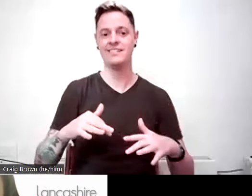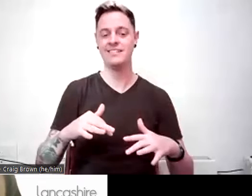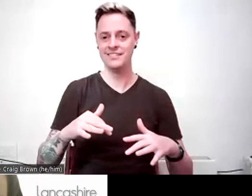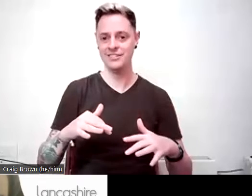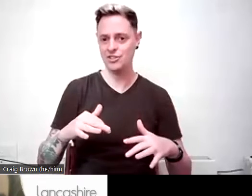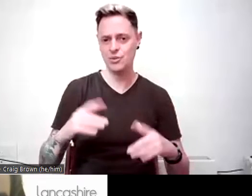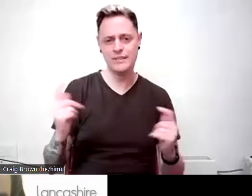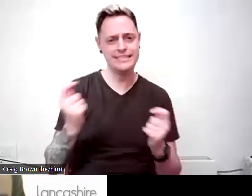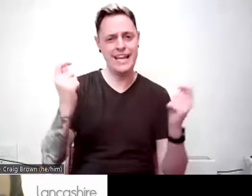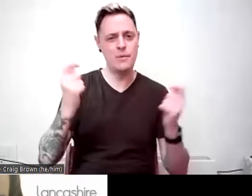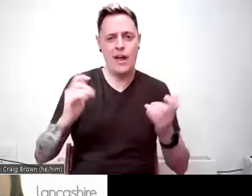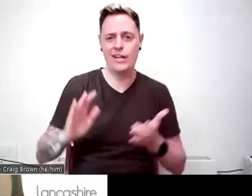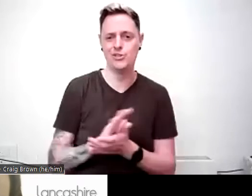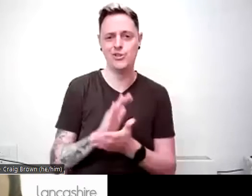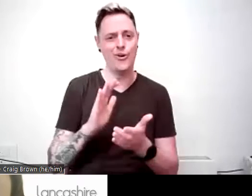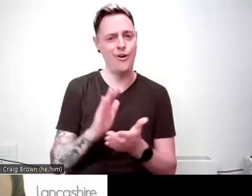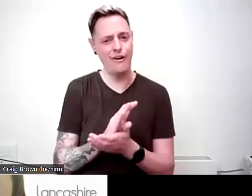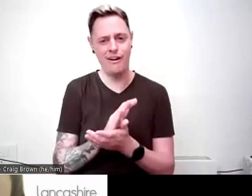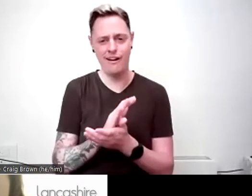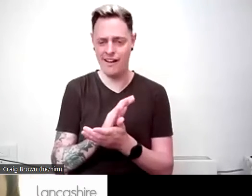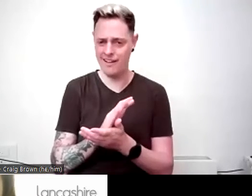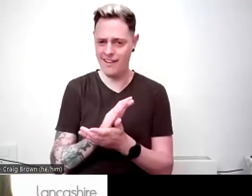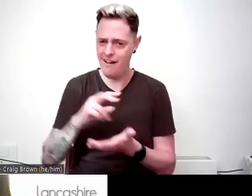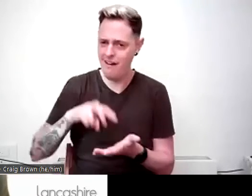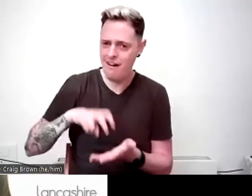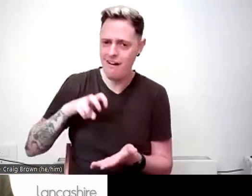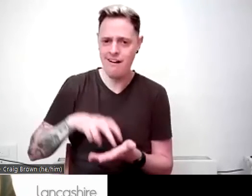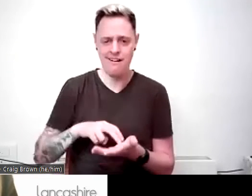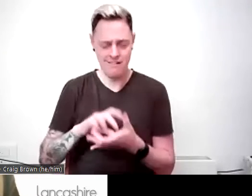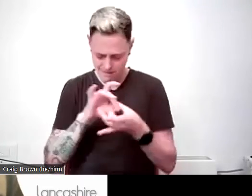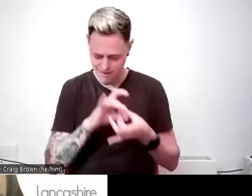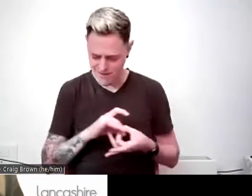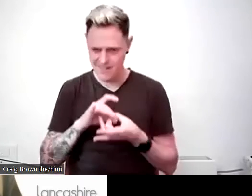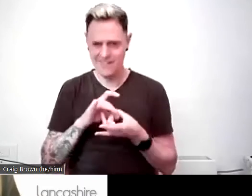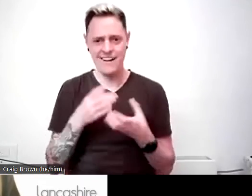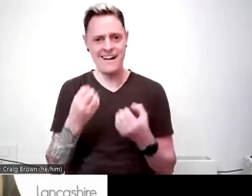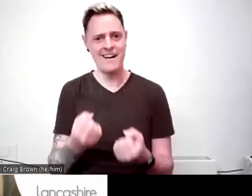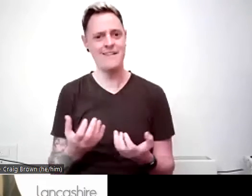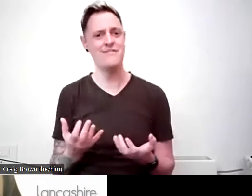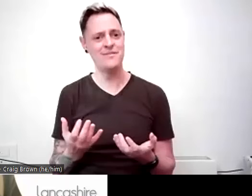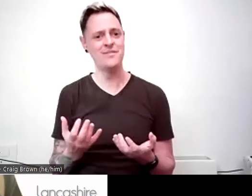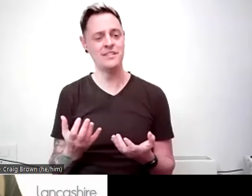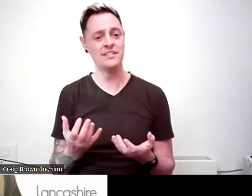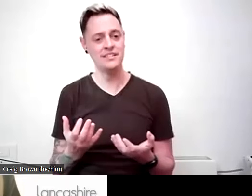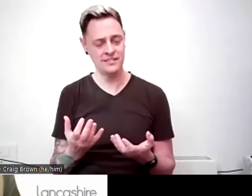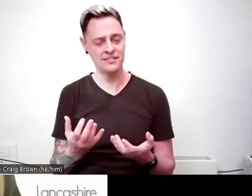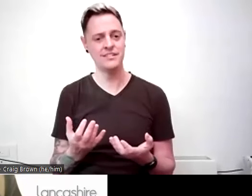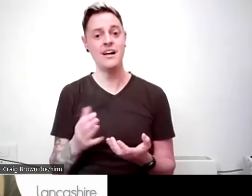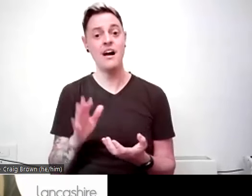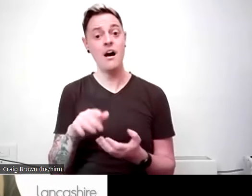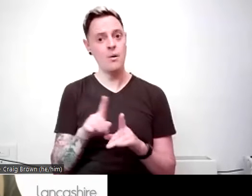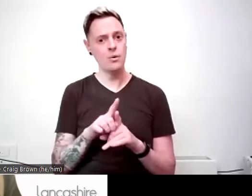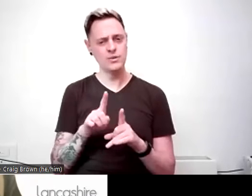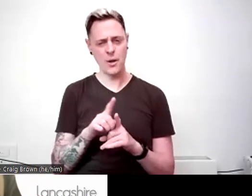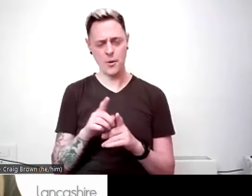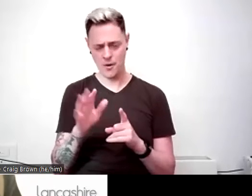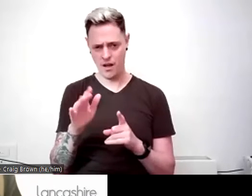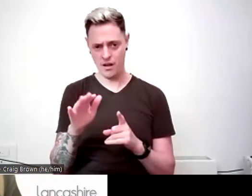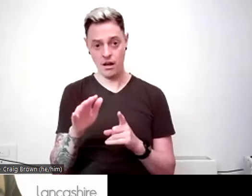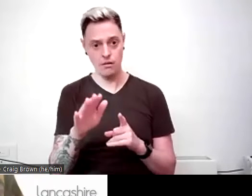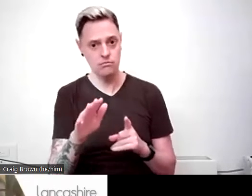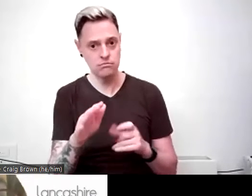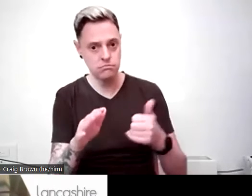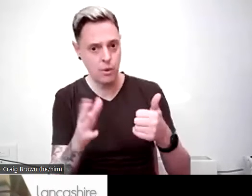joy, celebrate our happiness. And also, I think one of the things that, can you hear